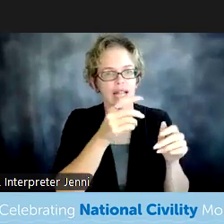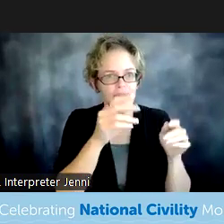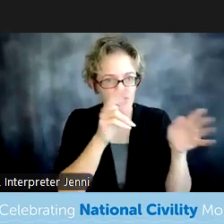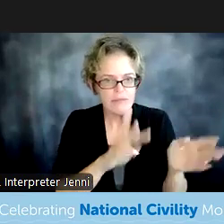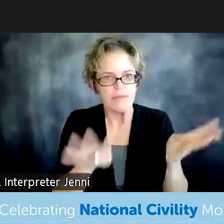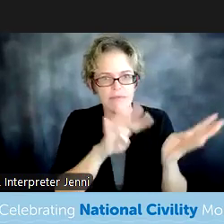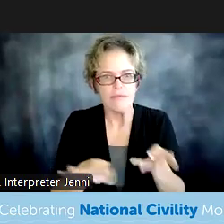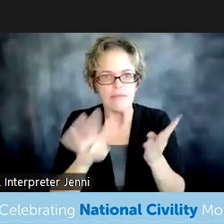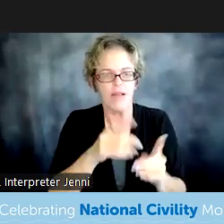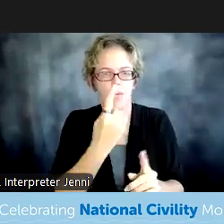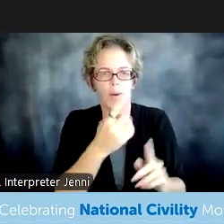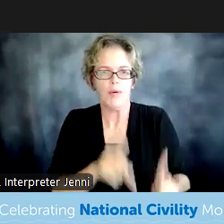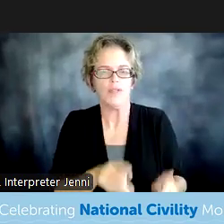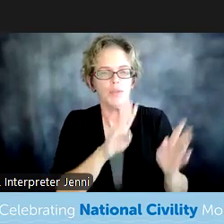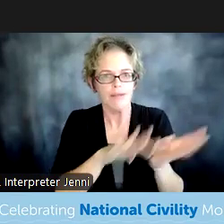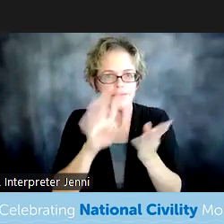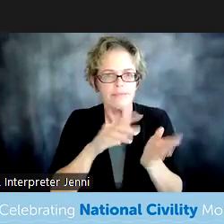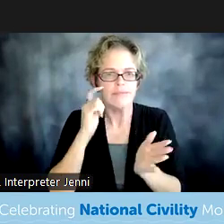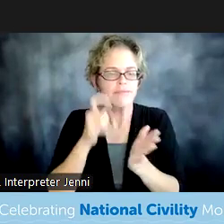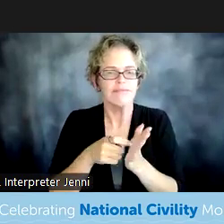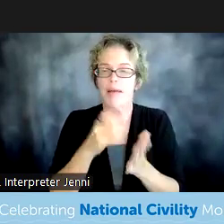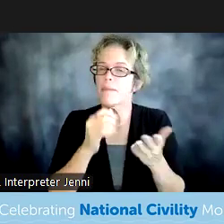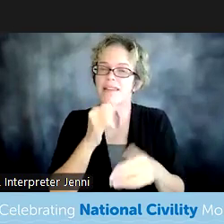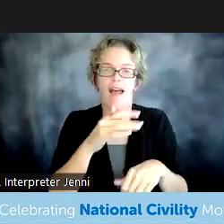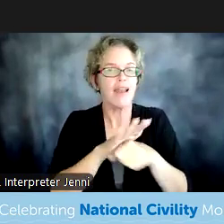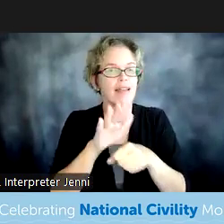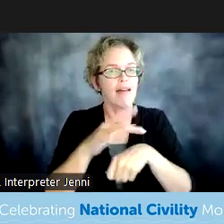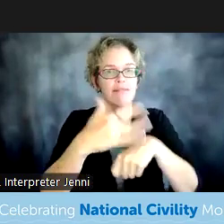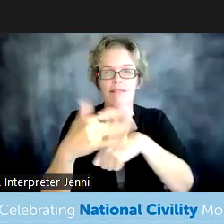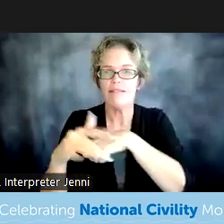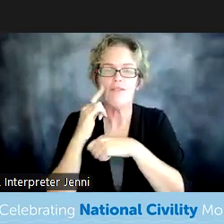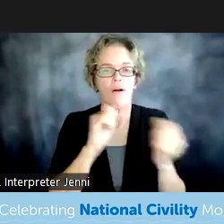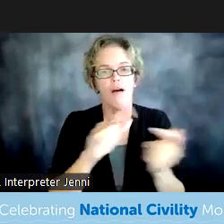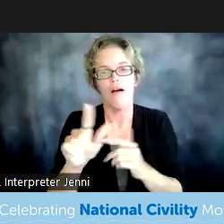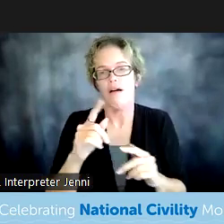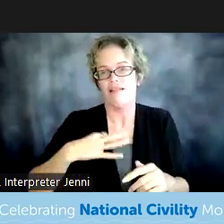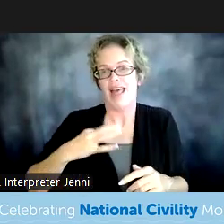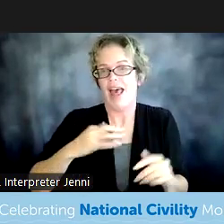enough space available for all eligible individuals. Next slide, please.